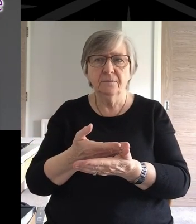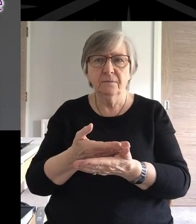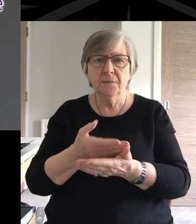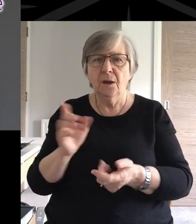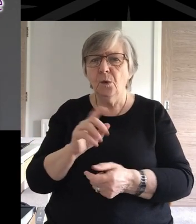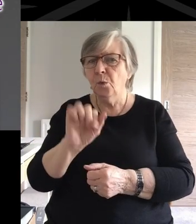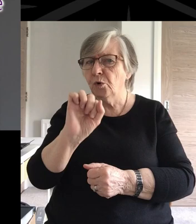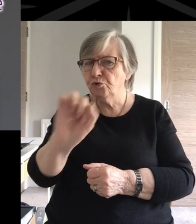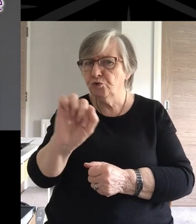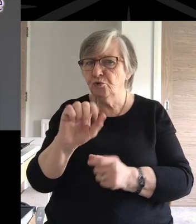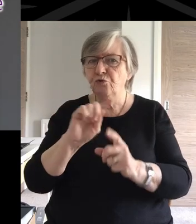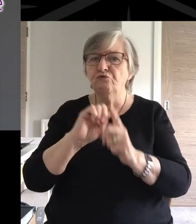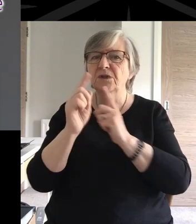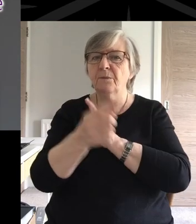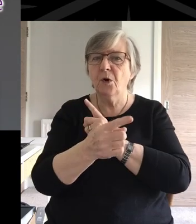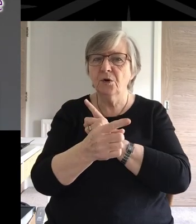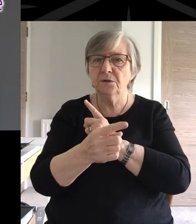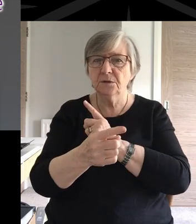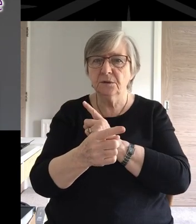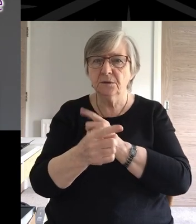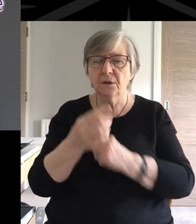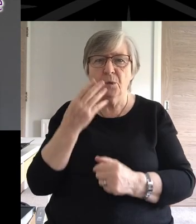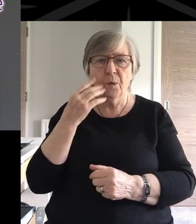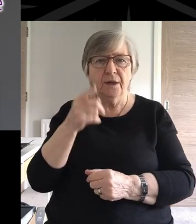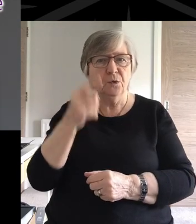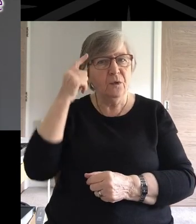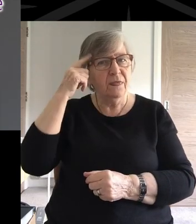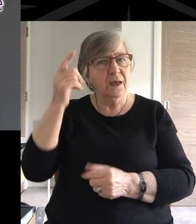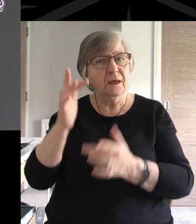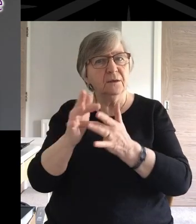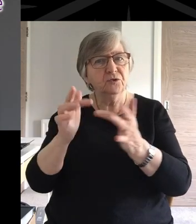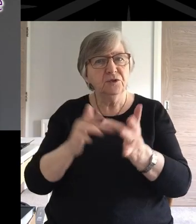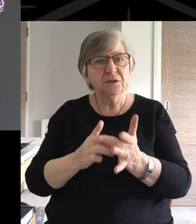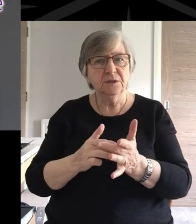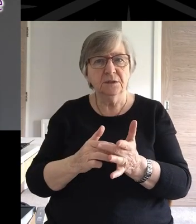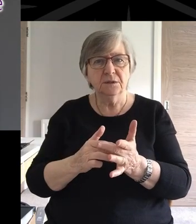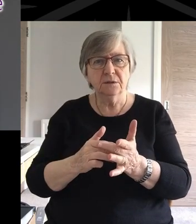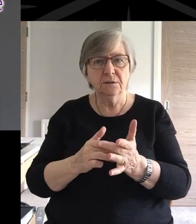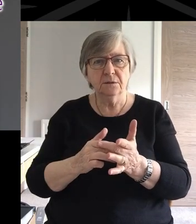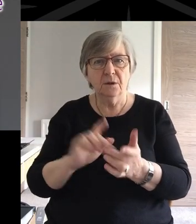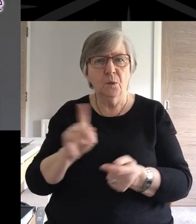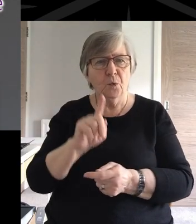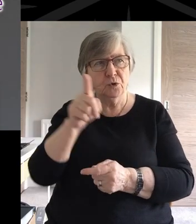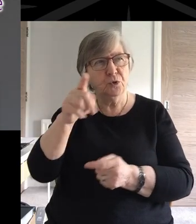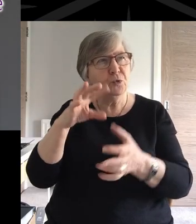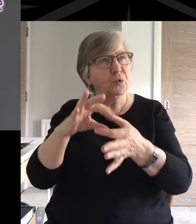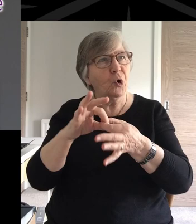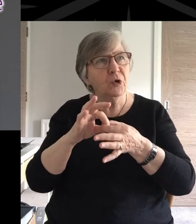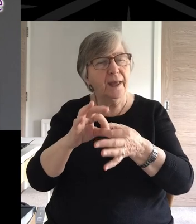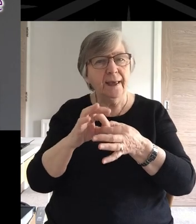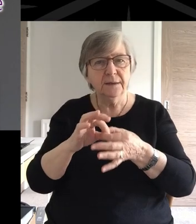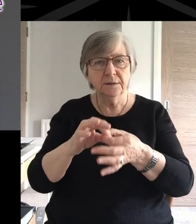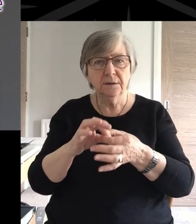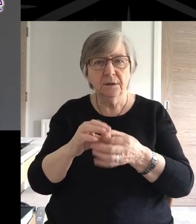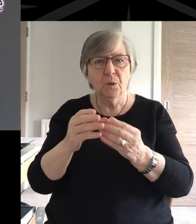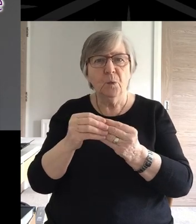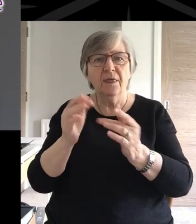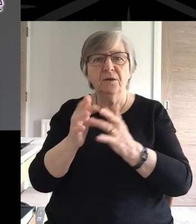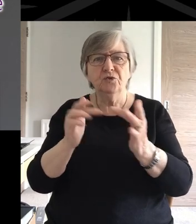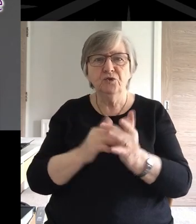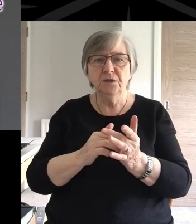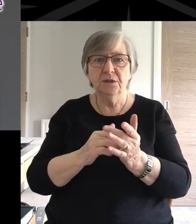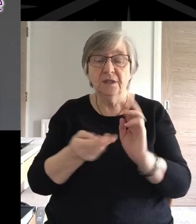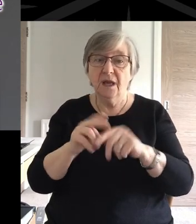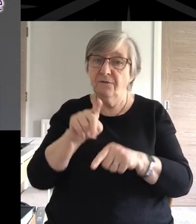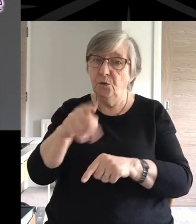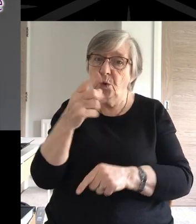What are your responses to that question? What do you associate with Jesus? If you had